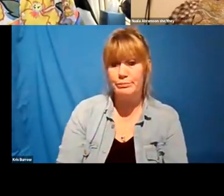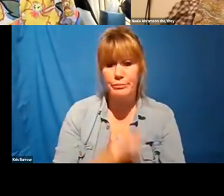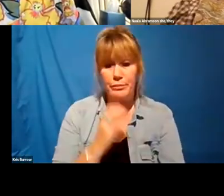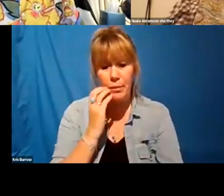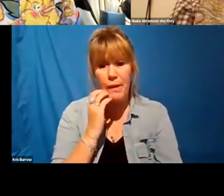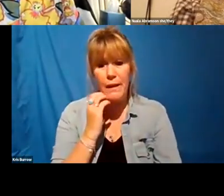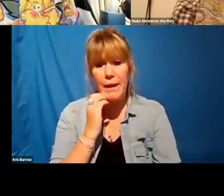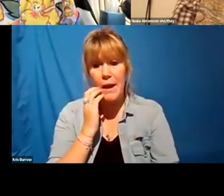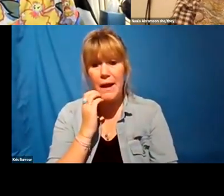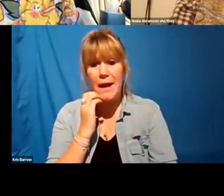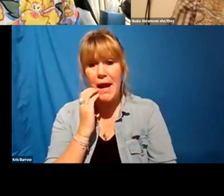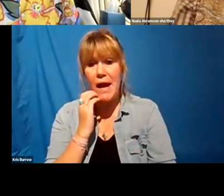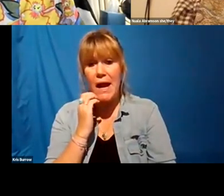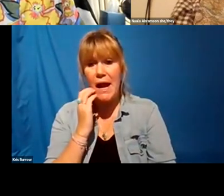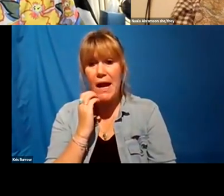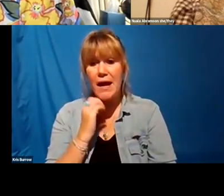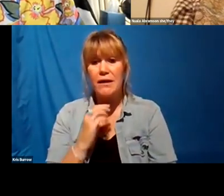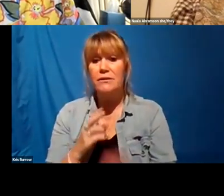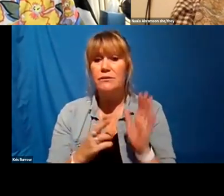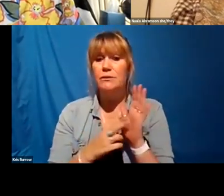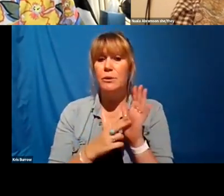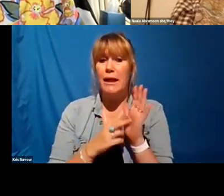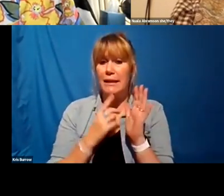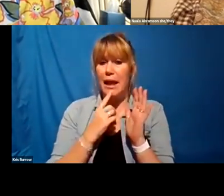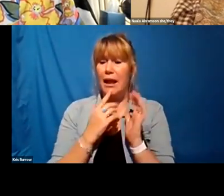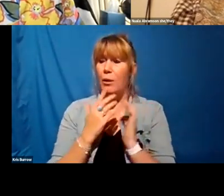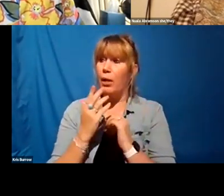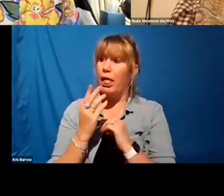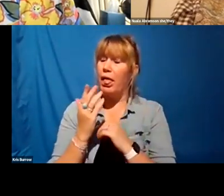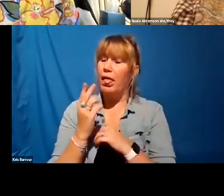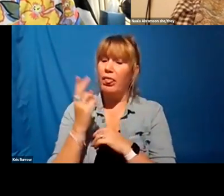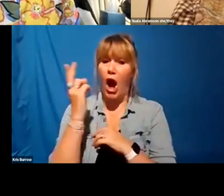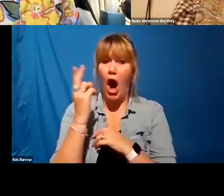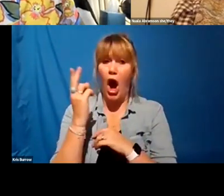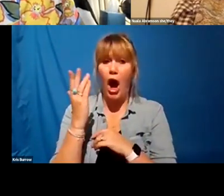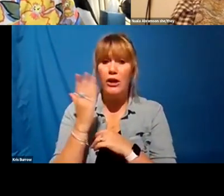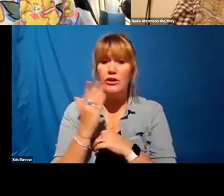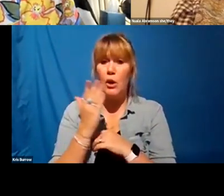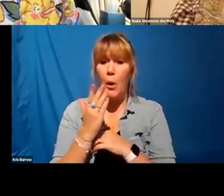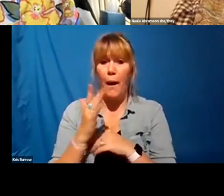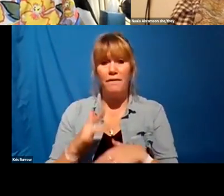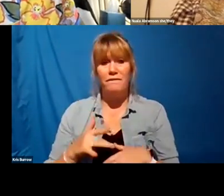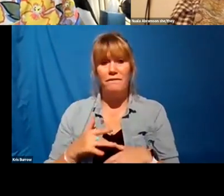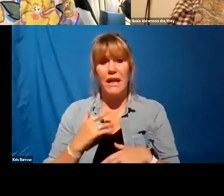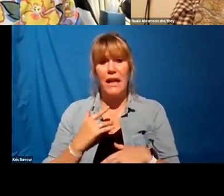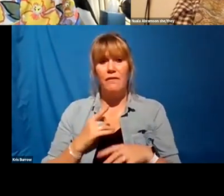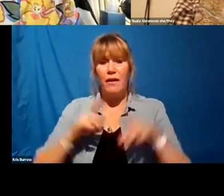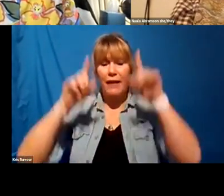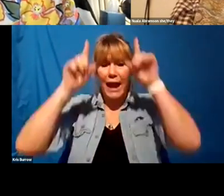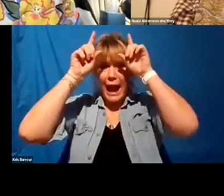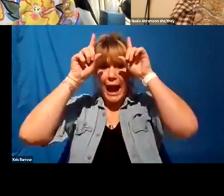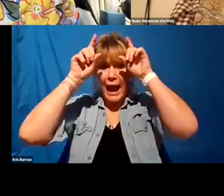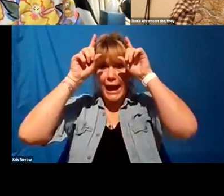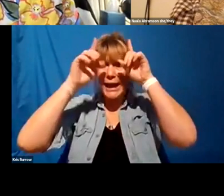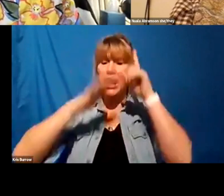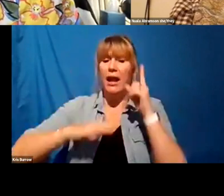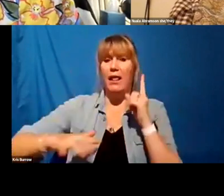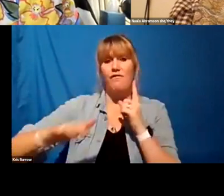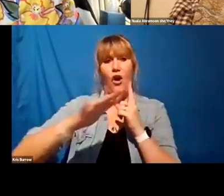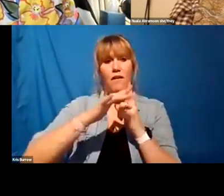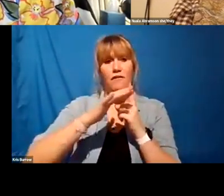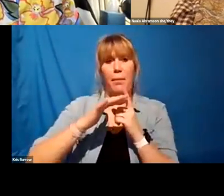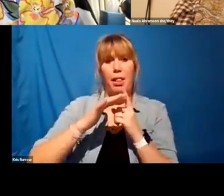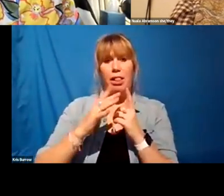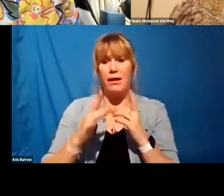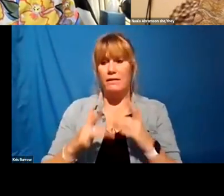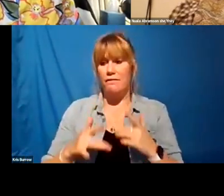Yeah, just about art school, I think like it did feel like such an alien environment to me. I really did not feel